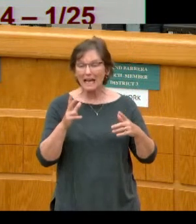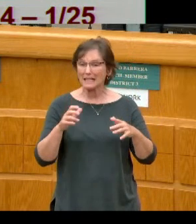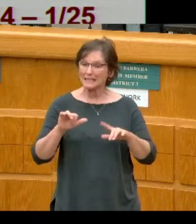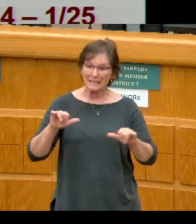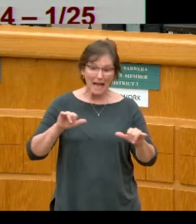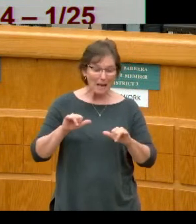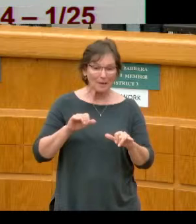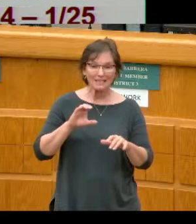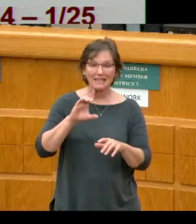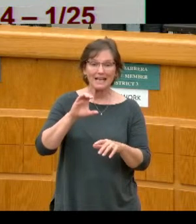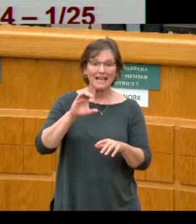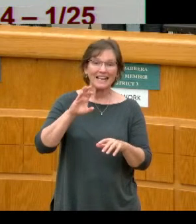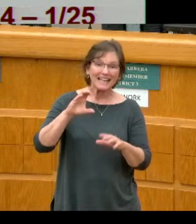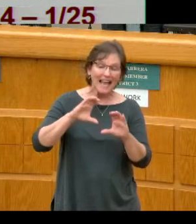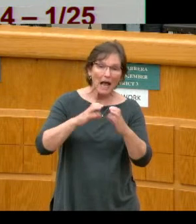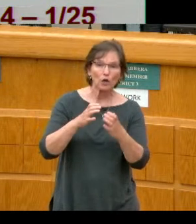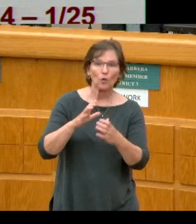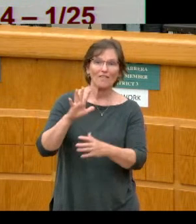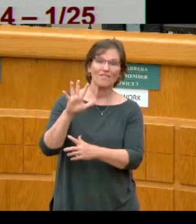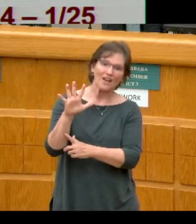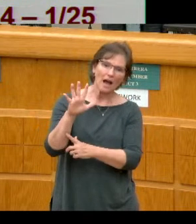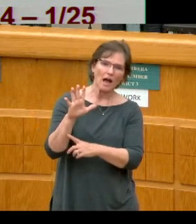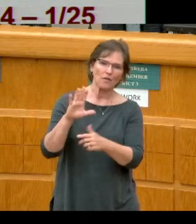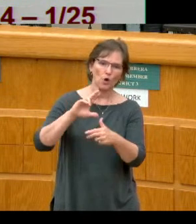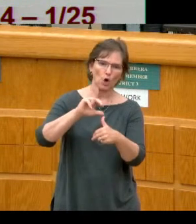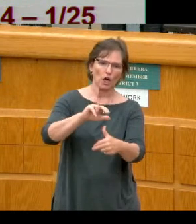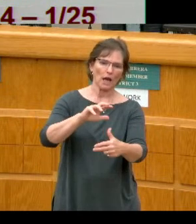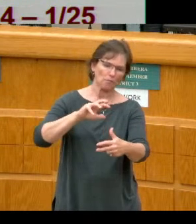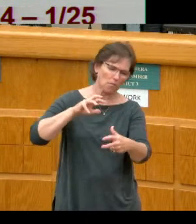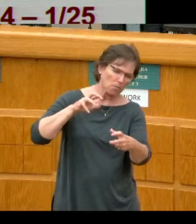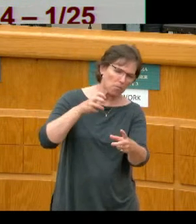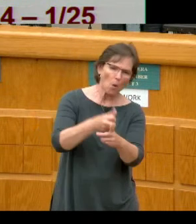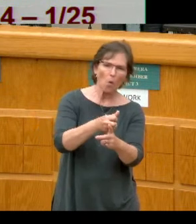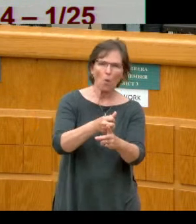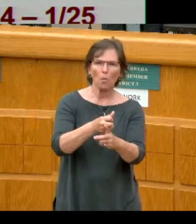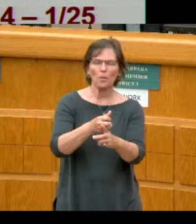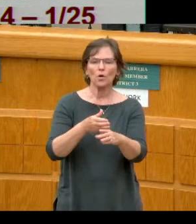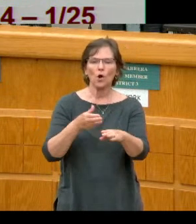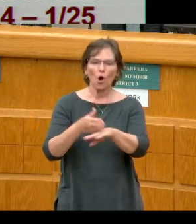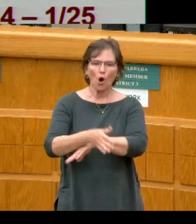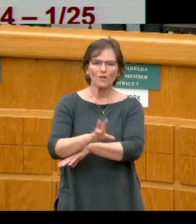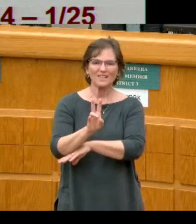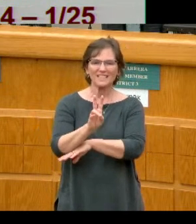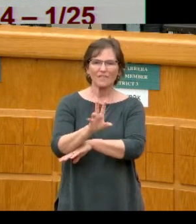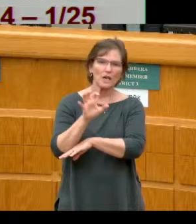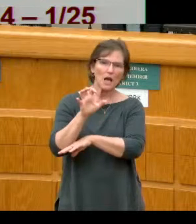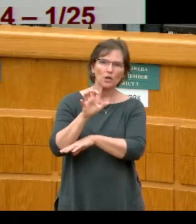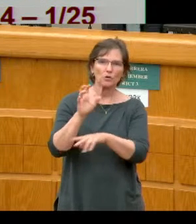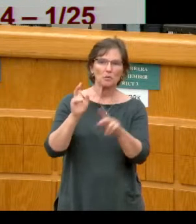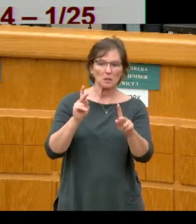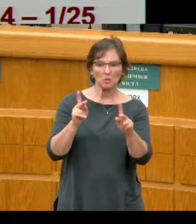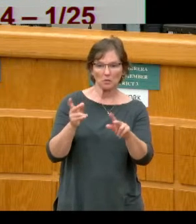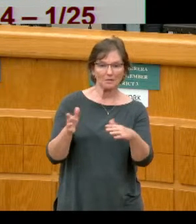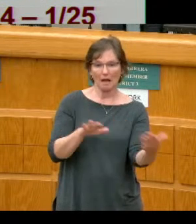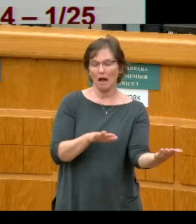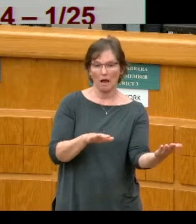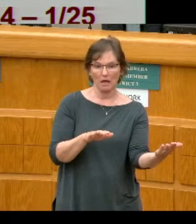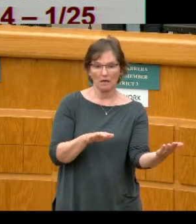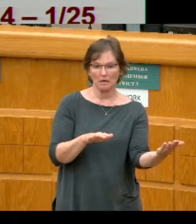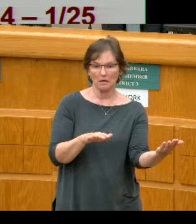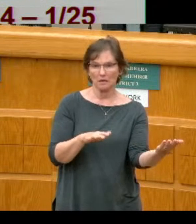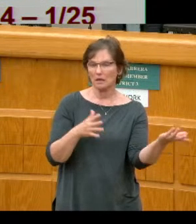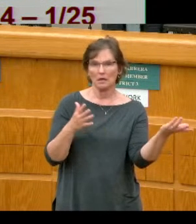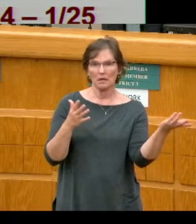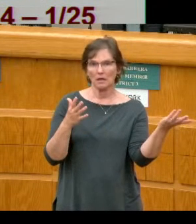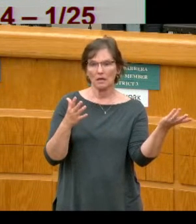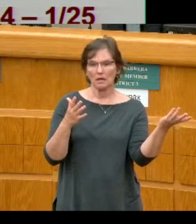close attention. In Hurricane Harvey, it was a Category 4 hurricane, and 68 people died as a direct result of that